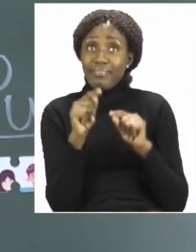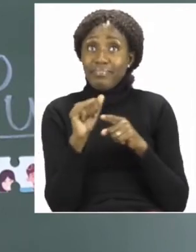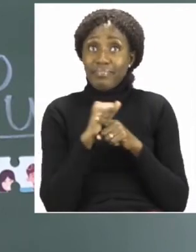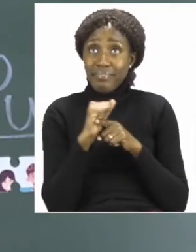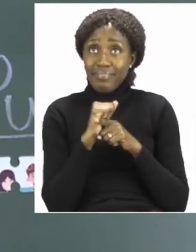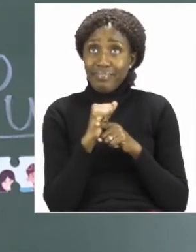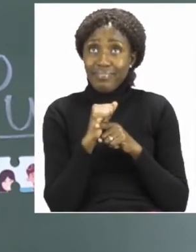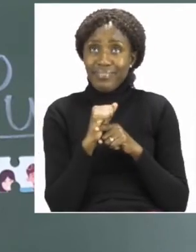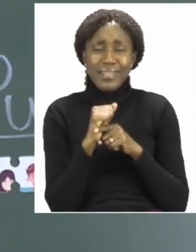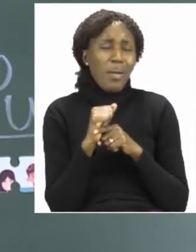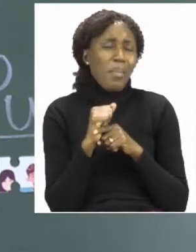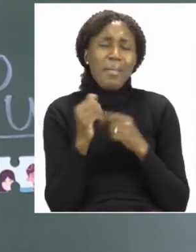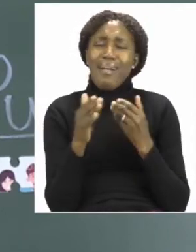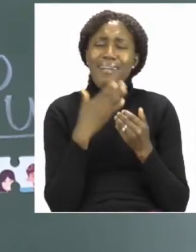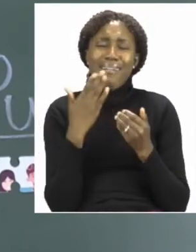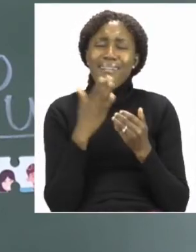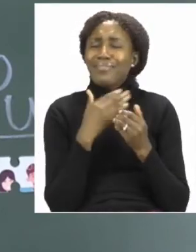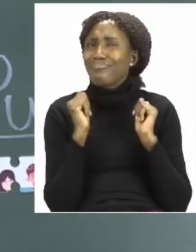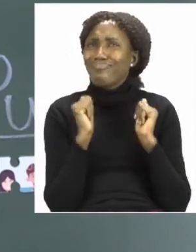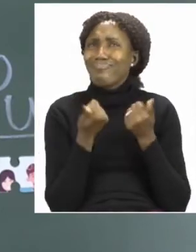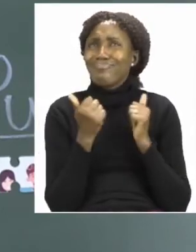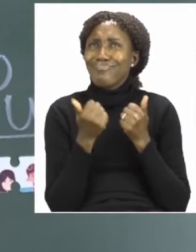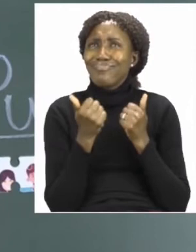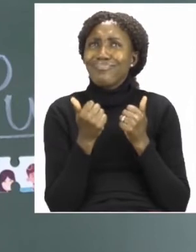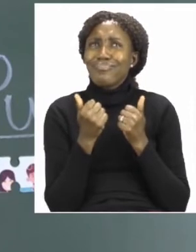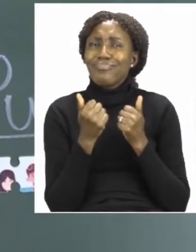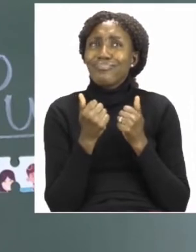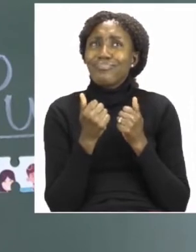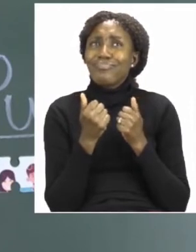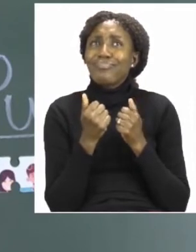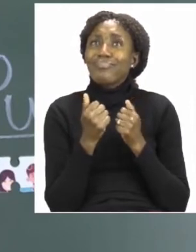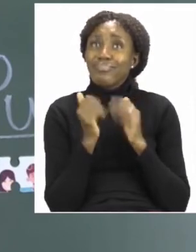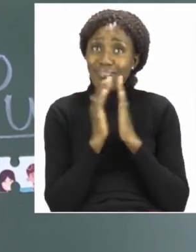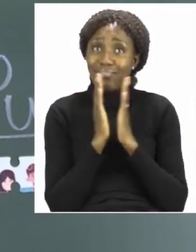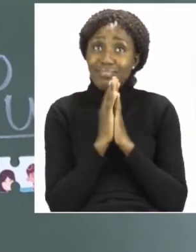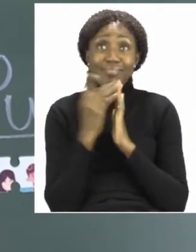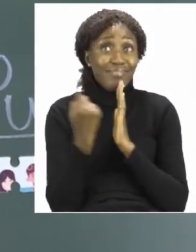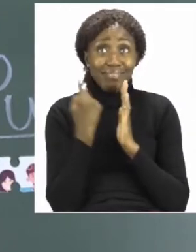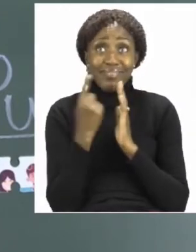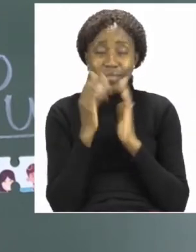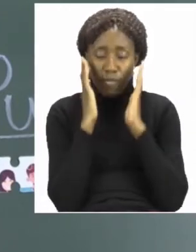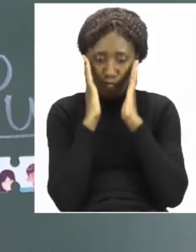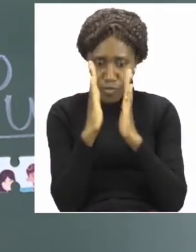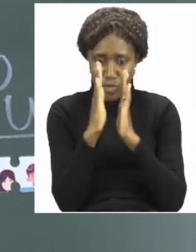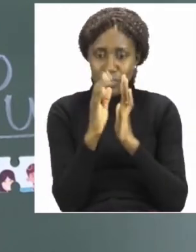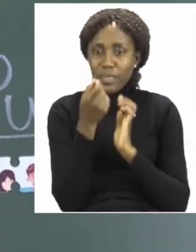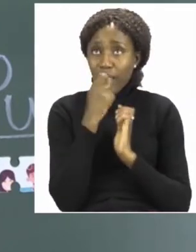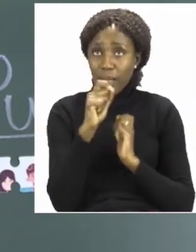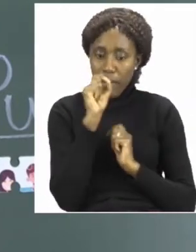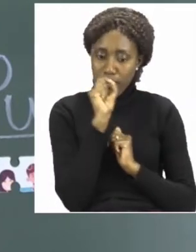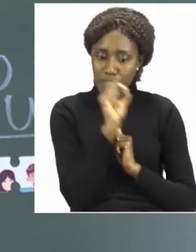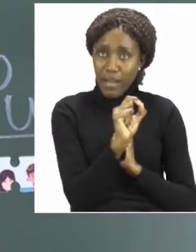so much fun everyone all you have to do as i said is put your crayon in the beginning